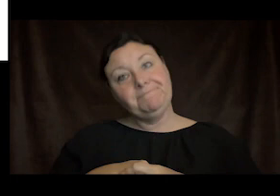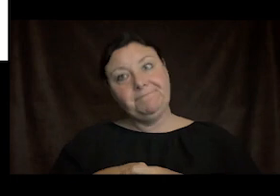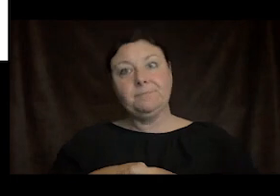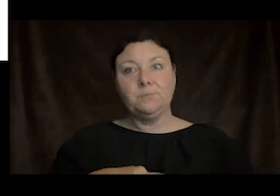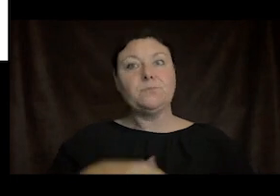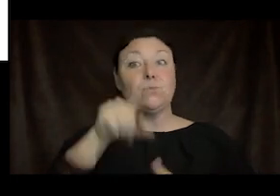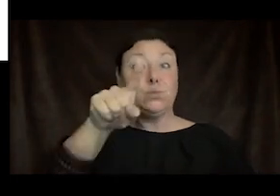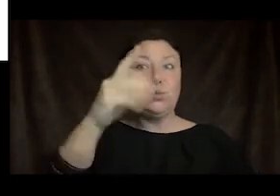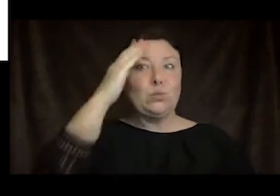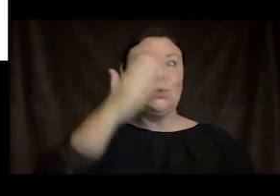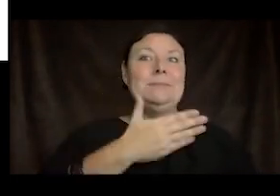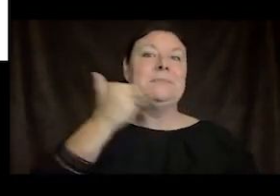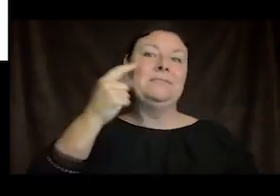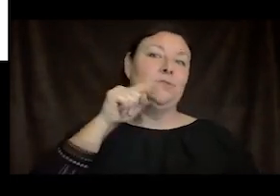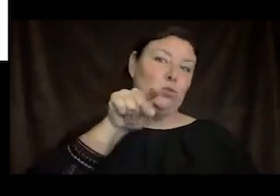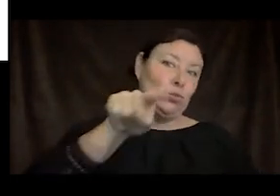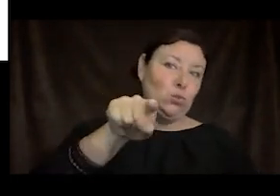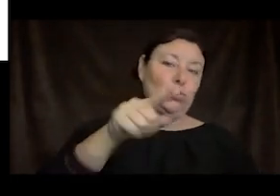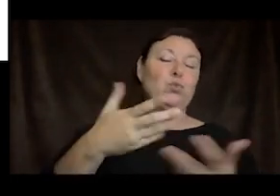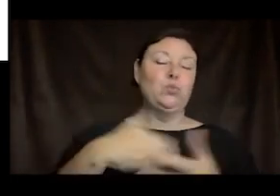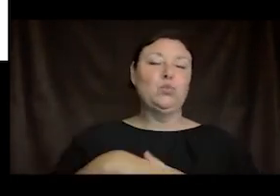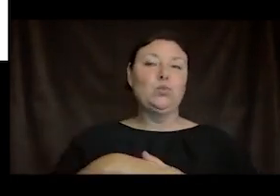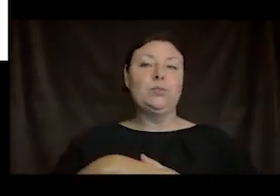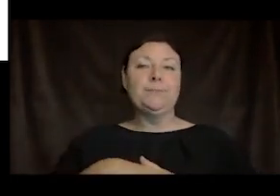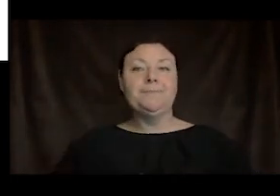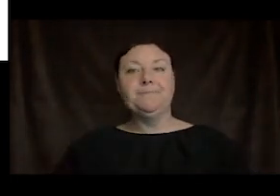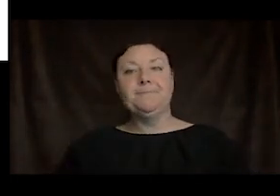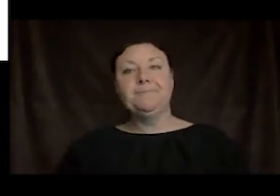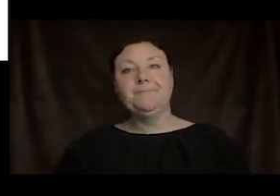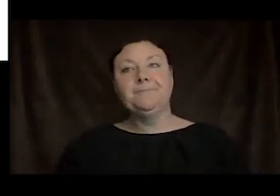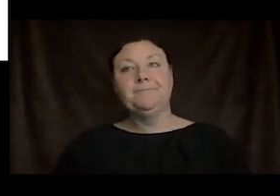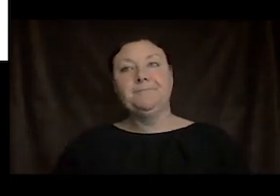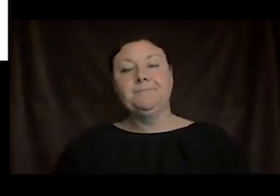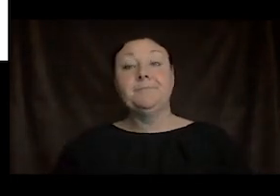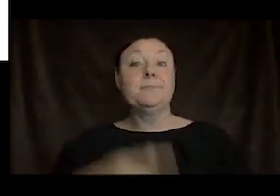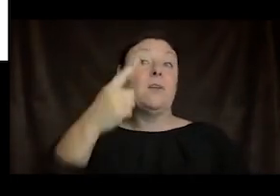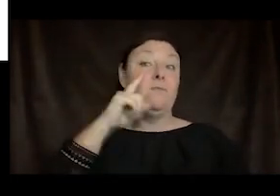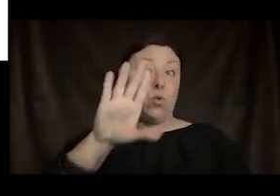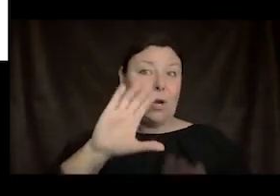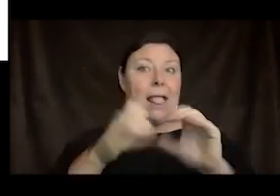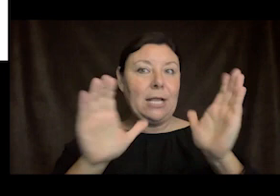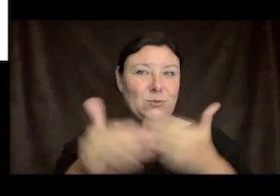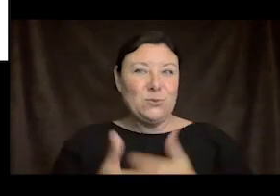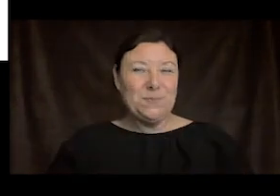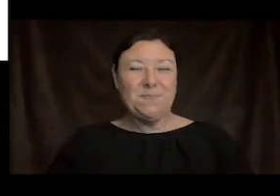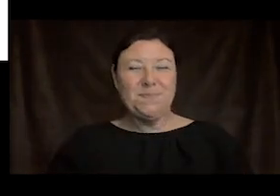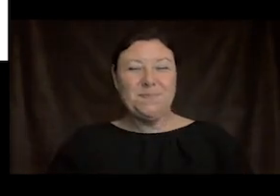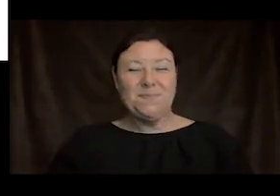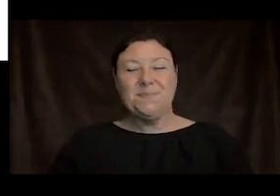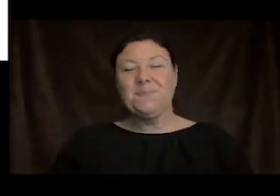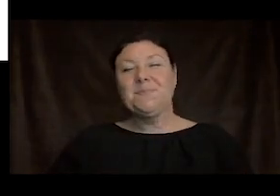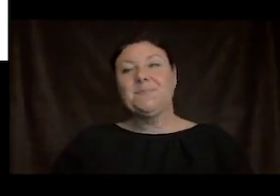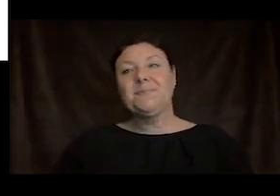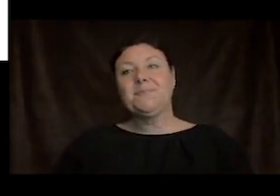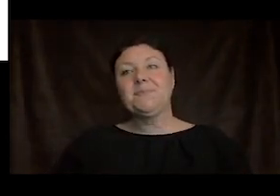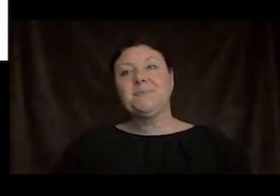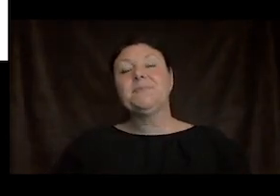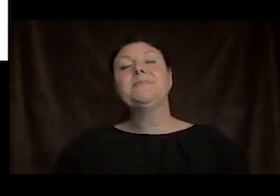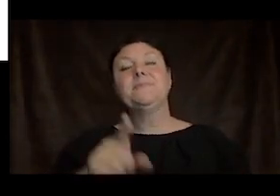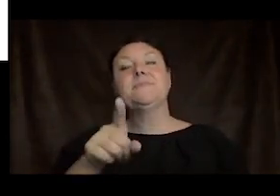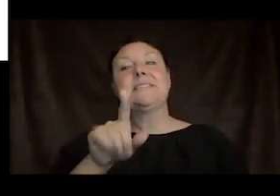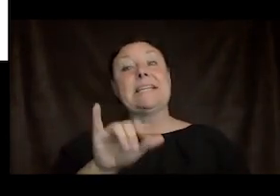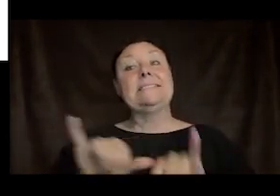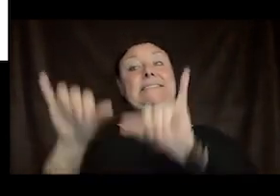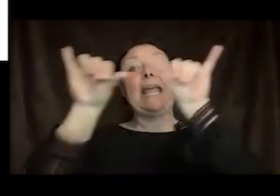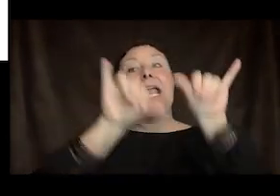that will be best for your district. Great. And I'm glad to hear you address the standards, because that was another